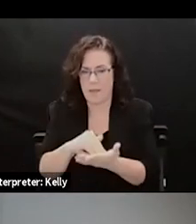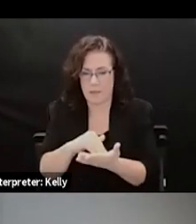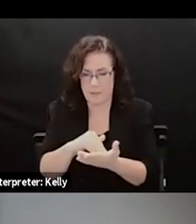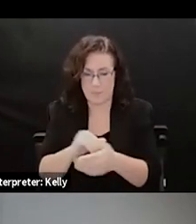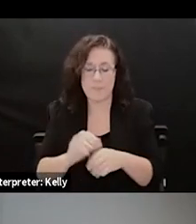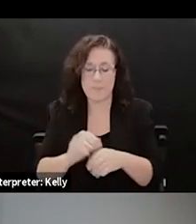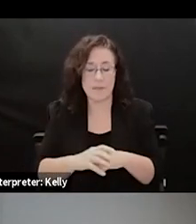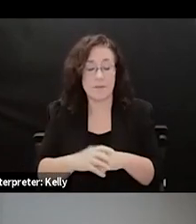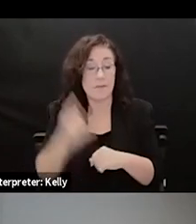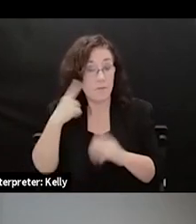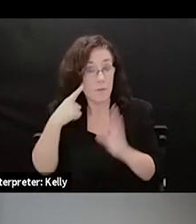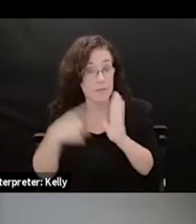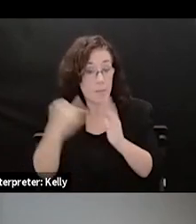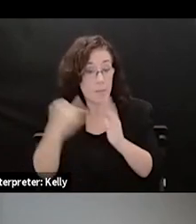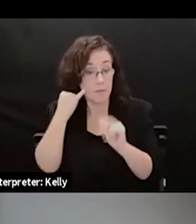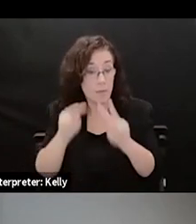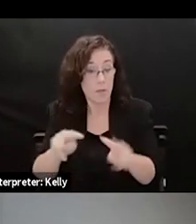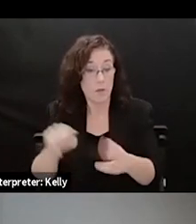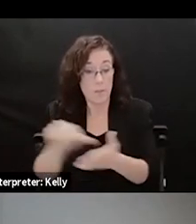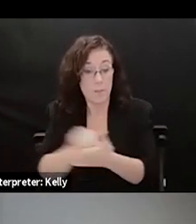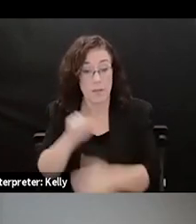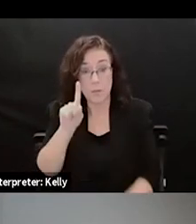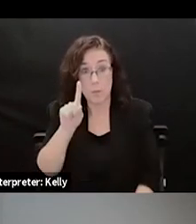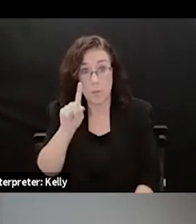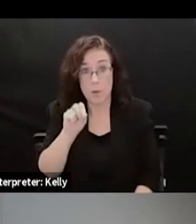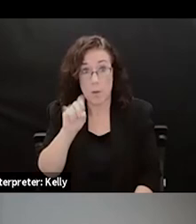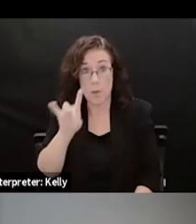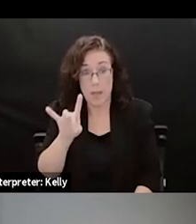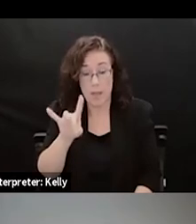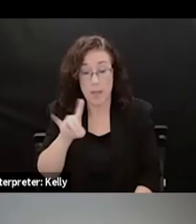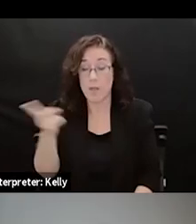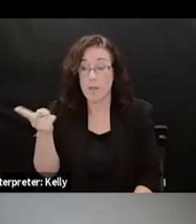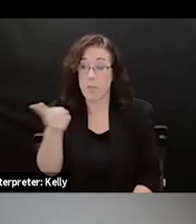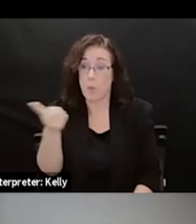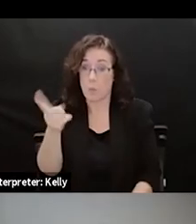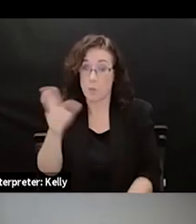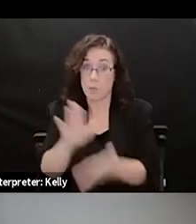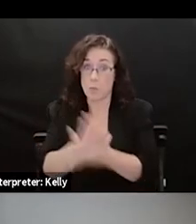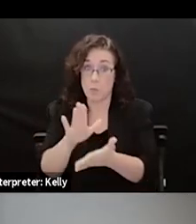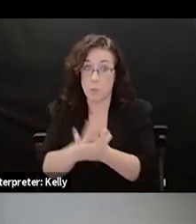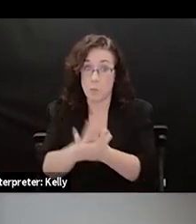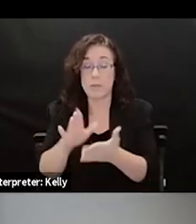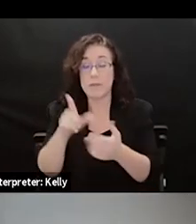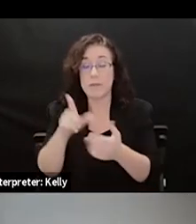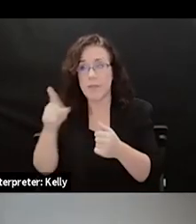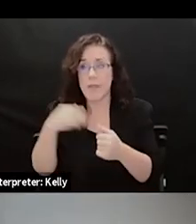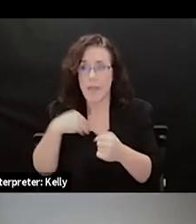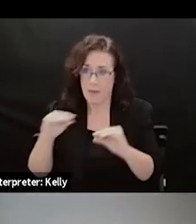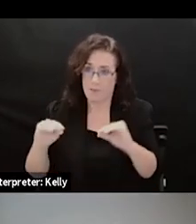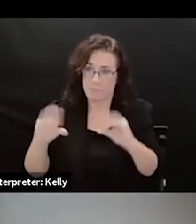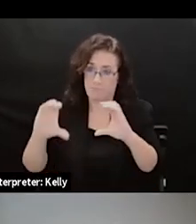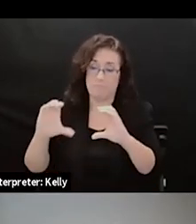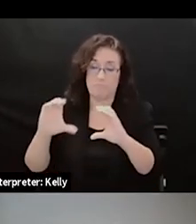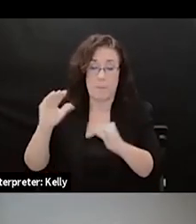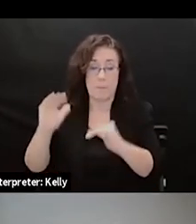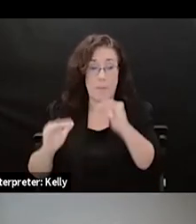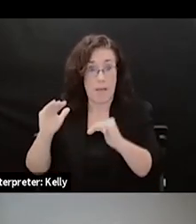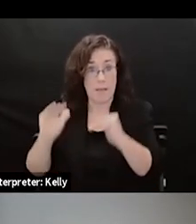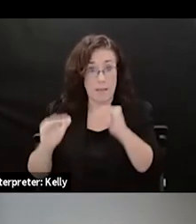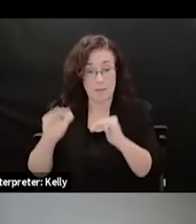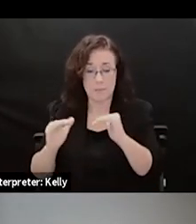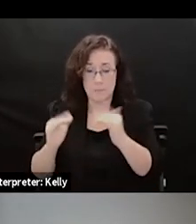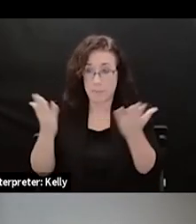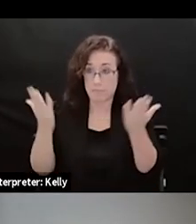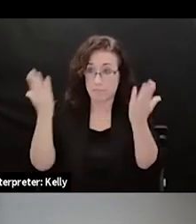that in two schools they had balances that were unaccounted for and one school was over 76